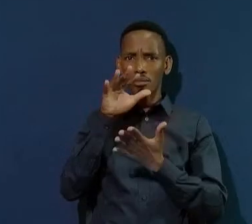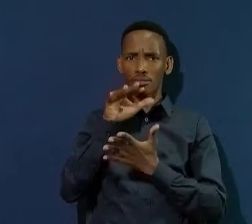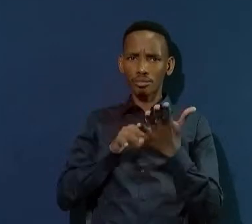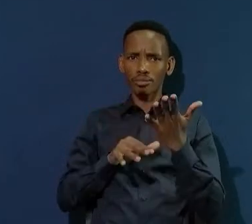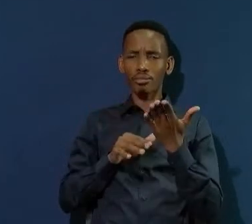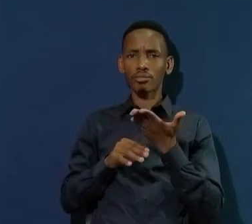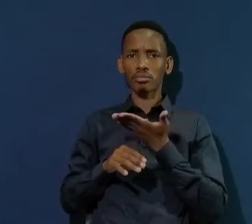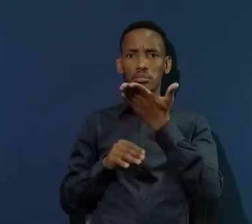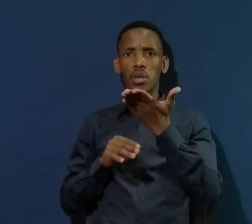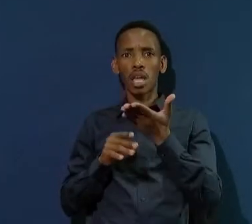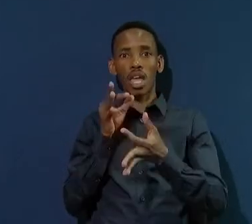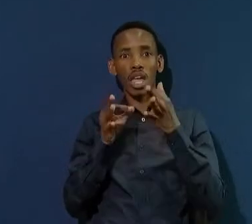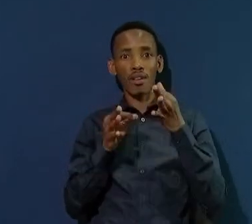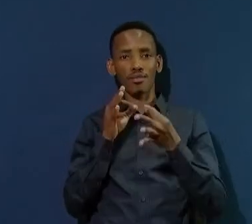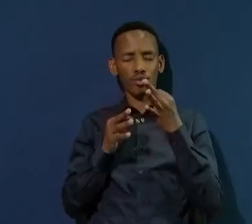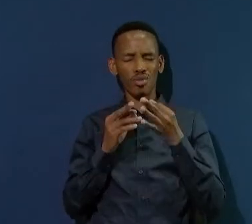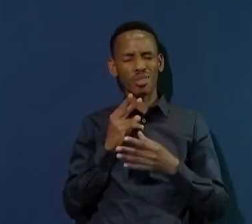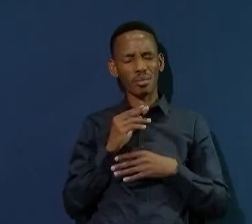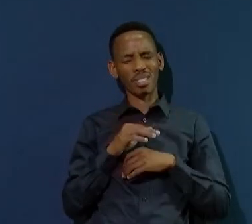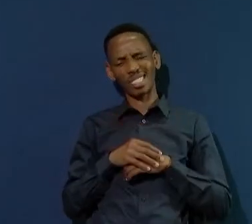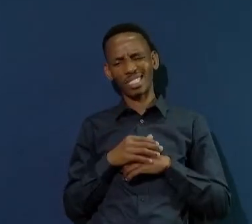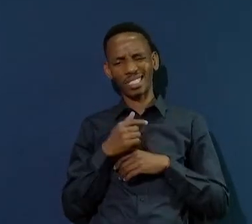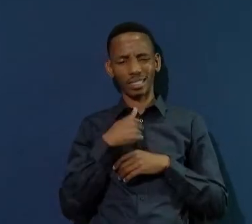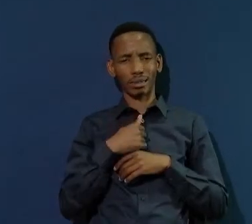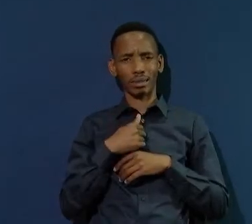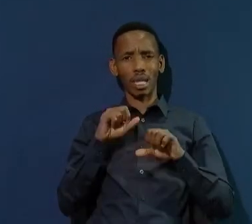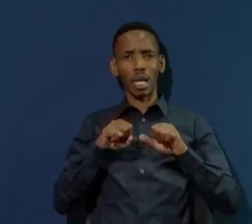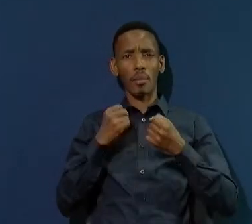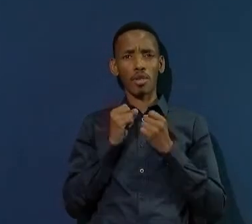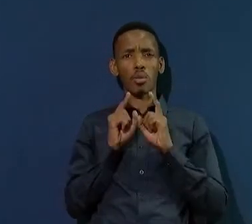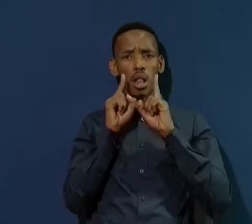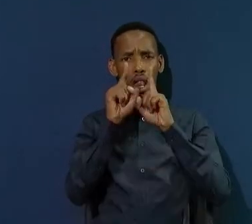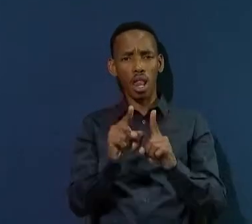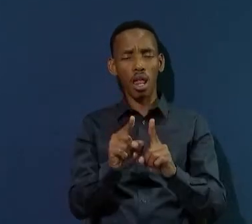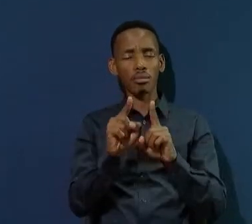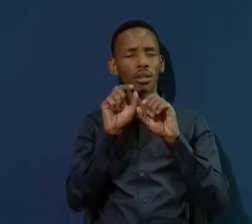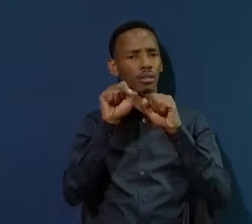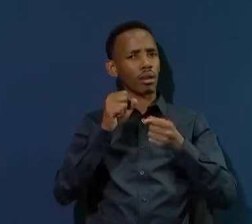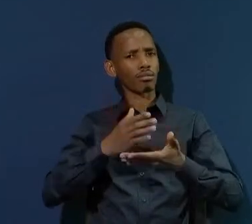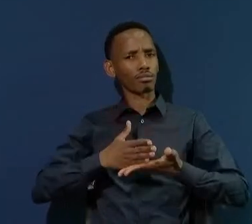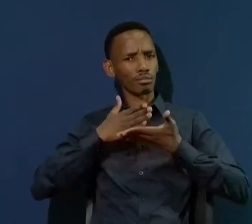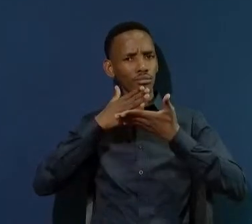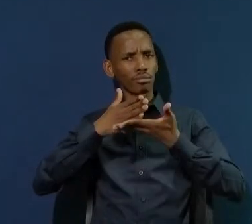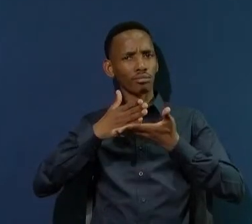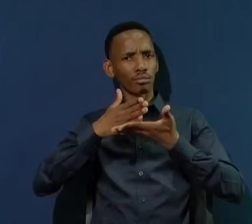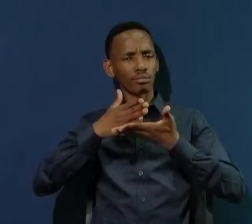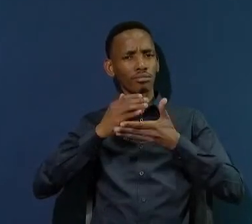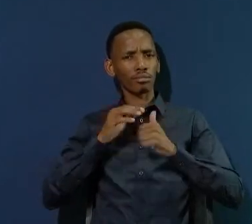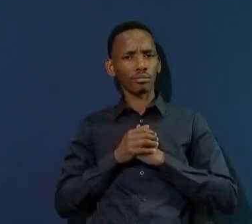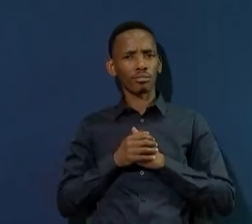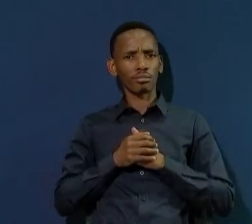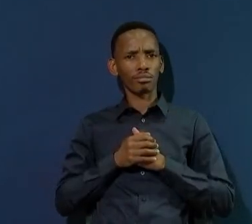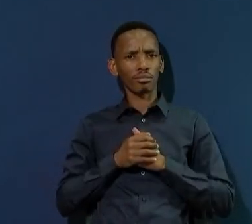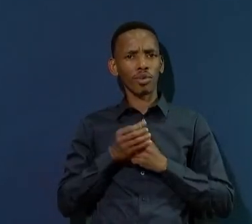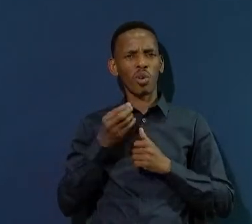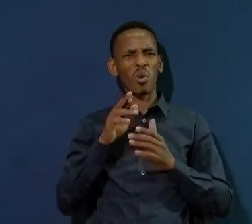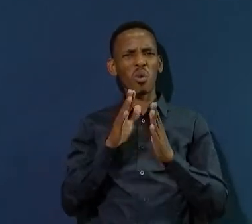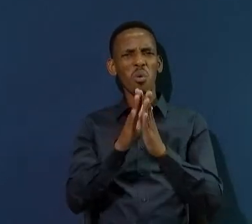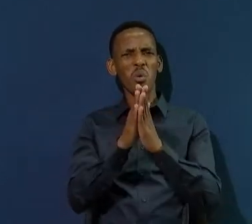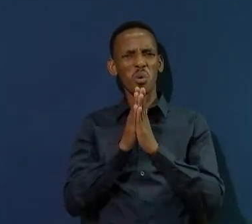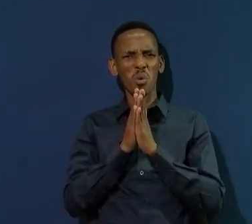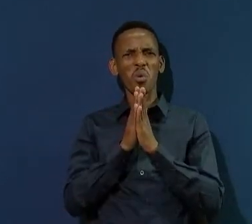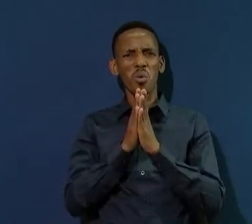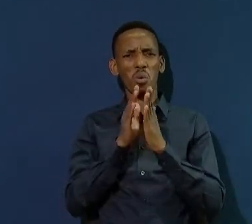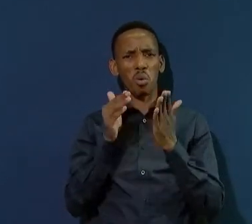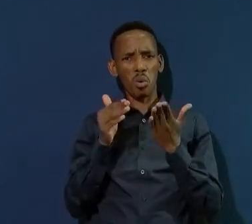wena o bona e le gore maoto a gago gongwe a tlhaela you can yeah, I suppose let me just end